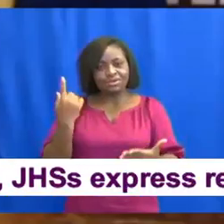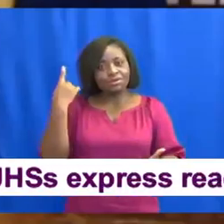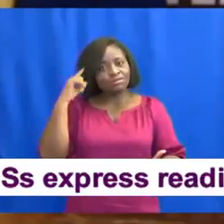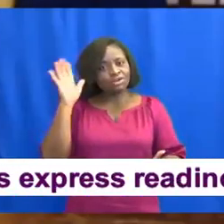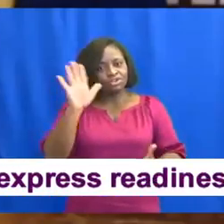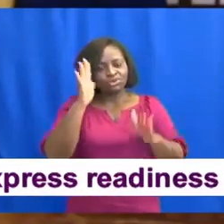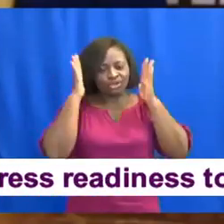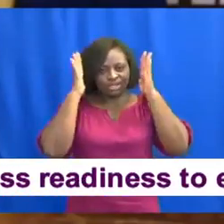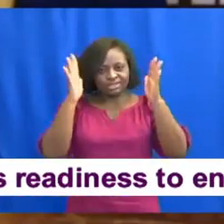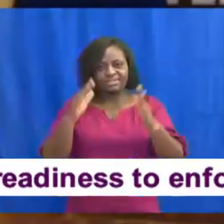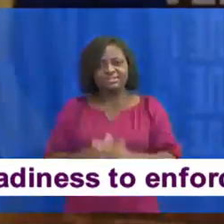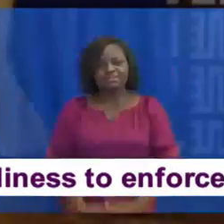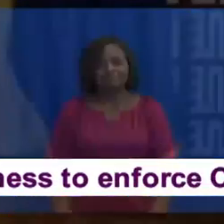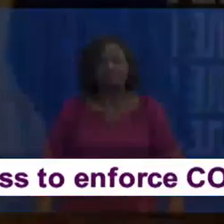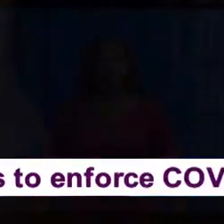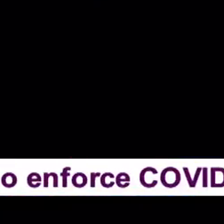attention.